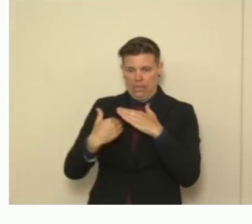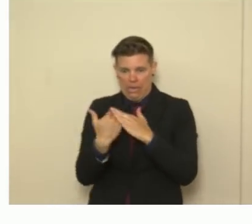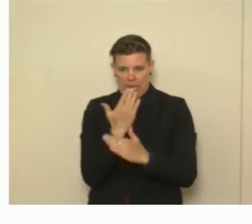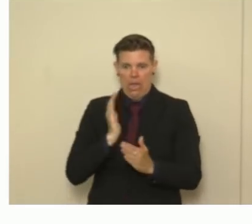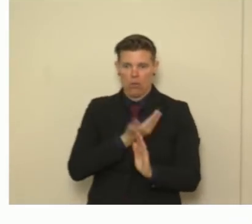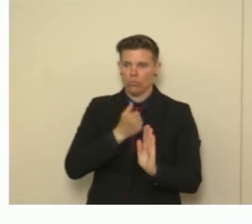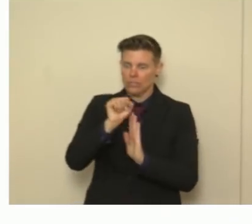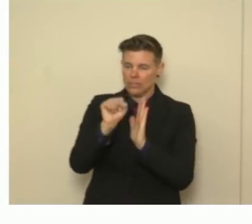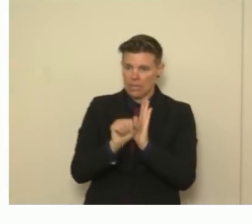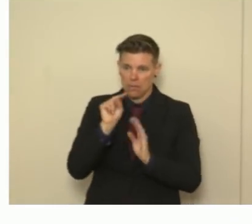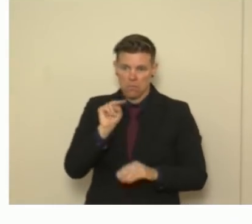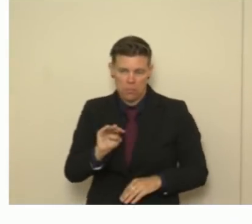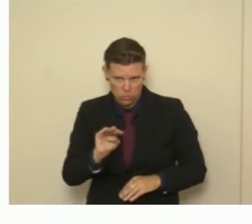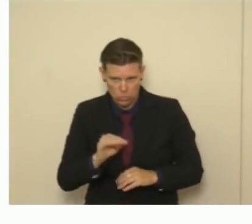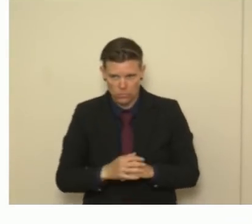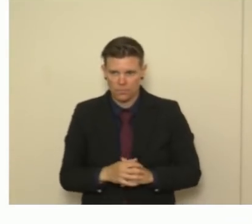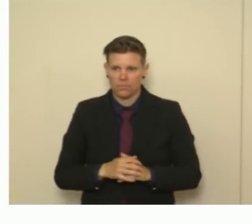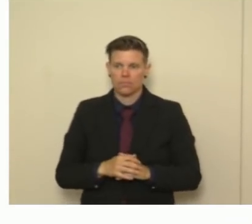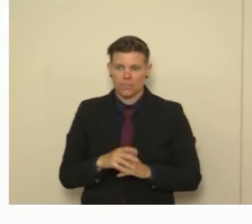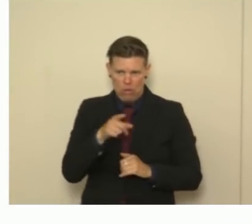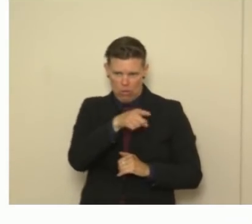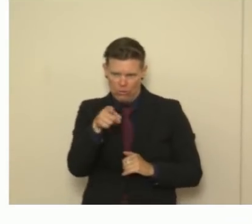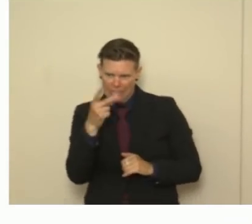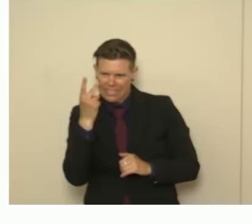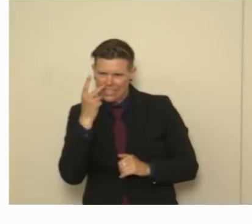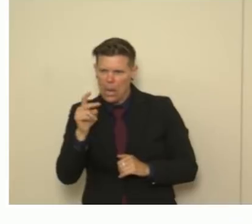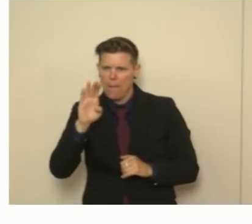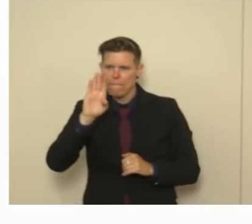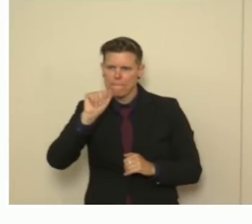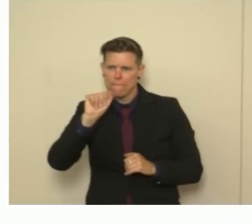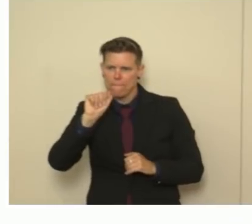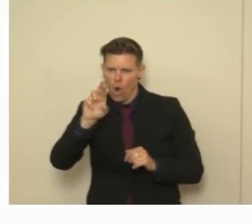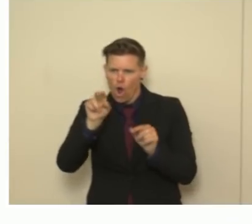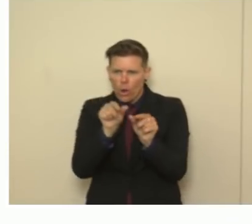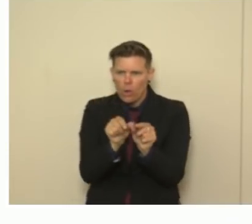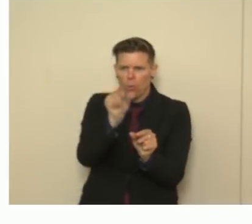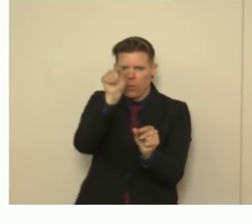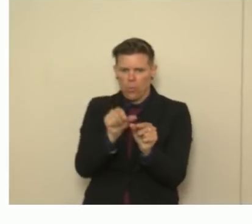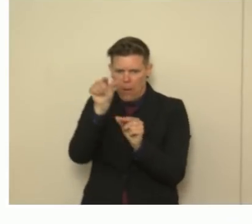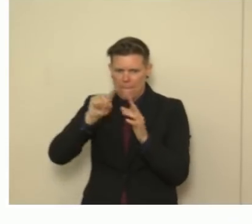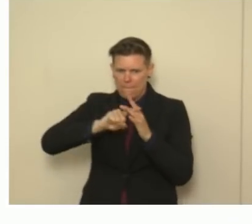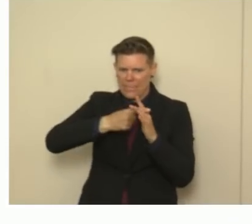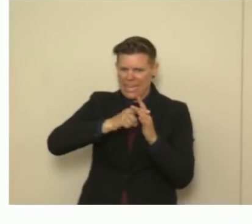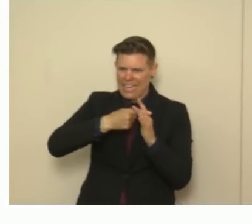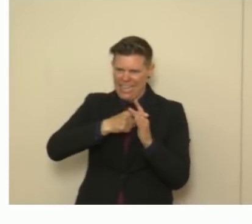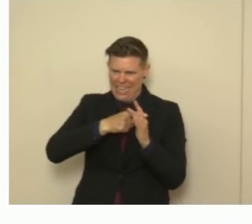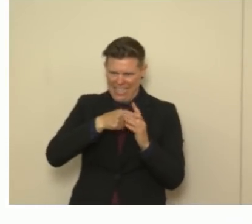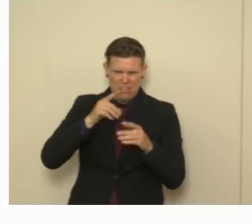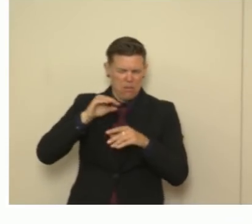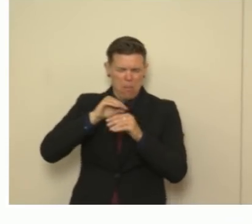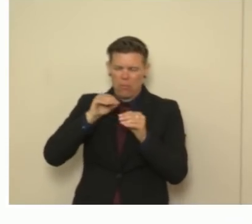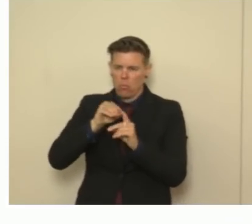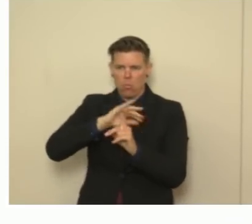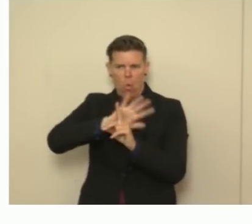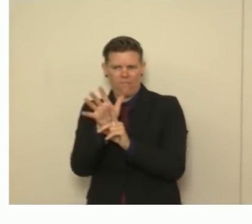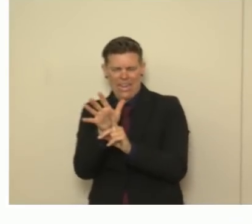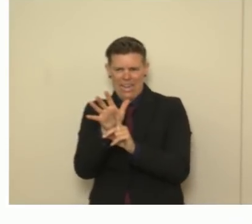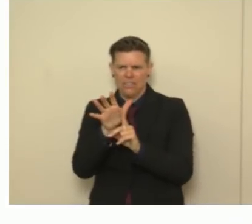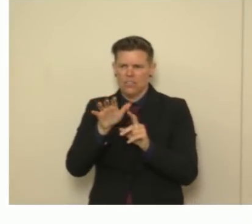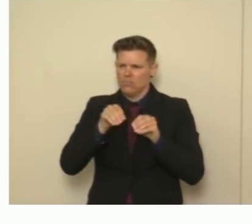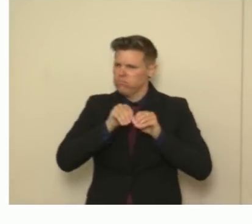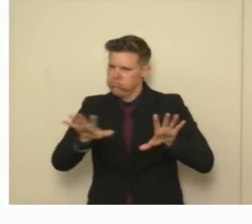And you can see this is a bar graph that goes back to the very beginning of the pandemic, when well over 50% of the cases we were